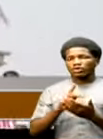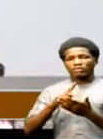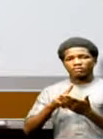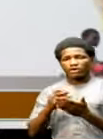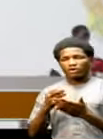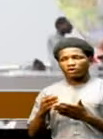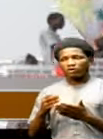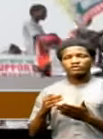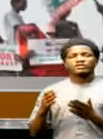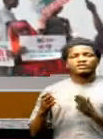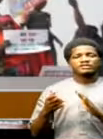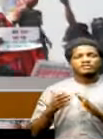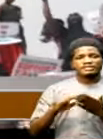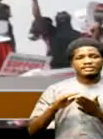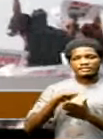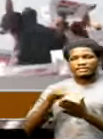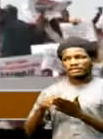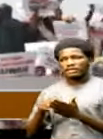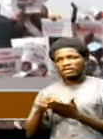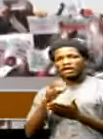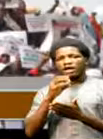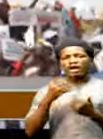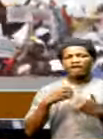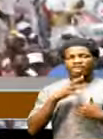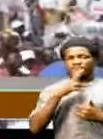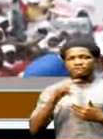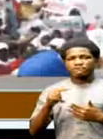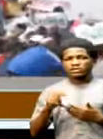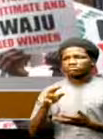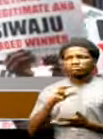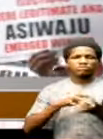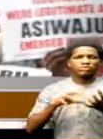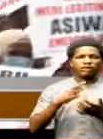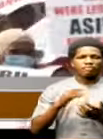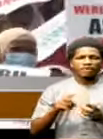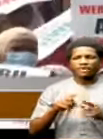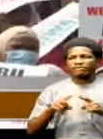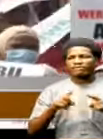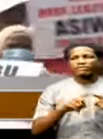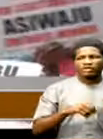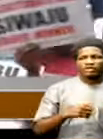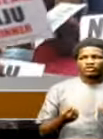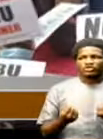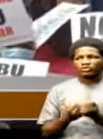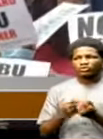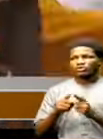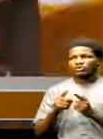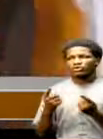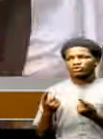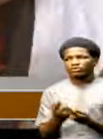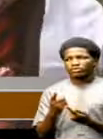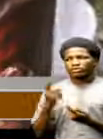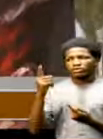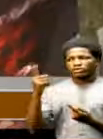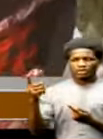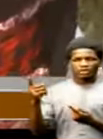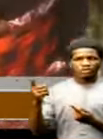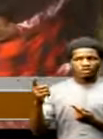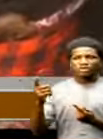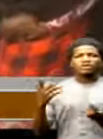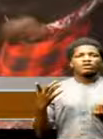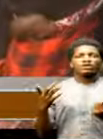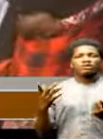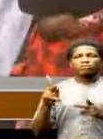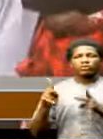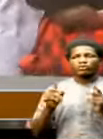center have been inundated by the activities of different support groups. United at the Unity Fountain in the nation's